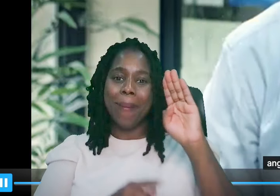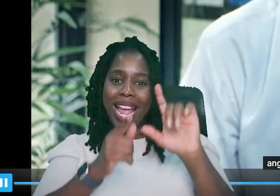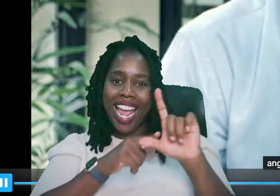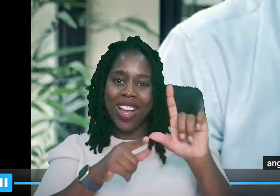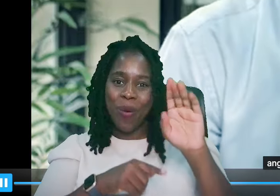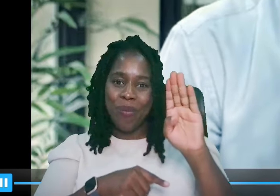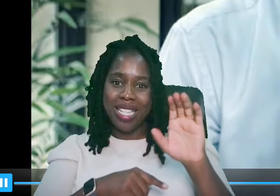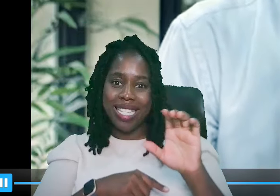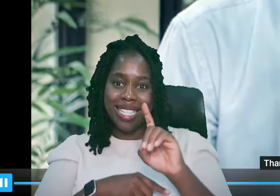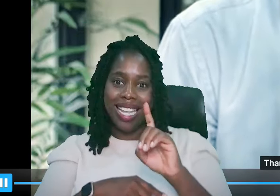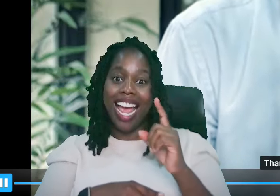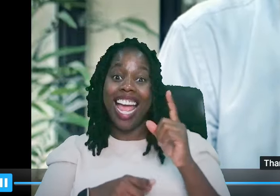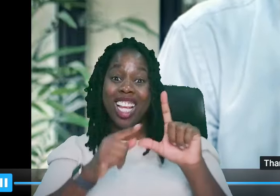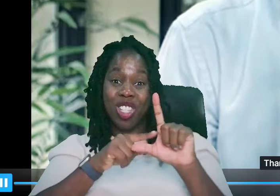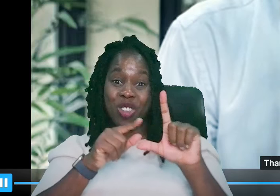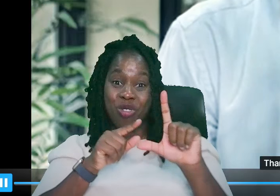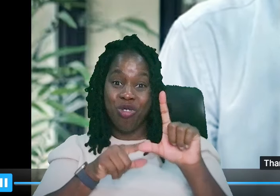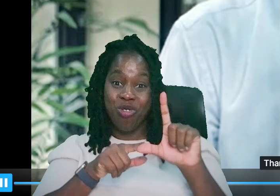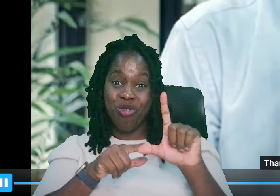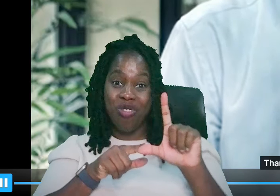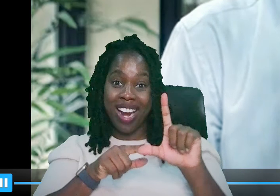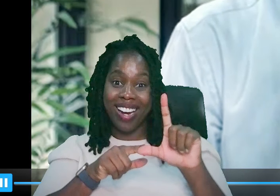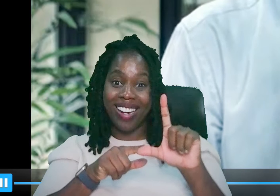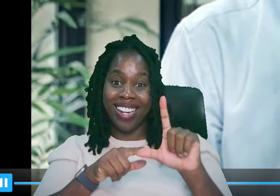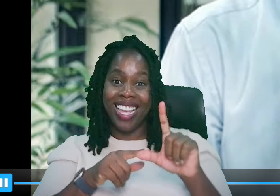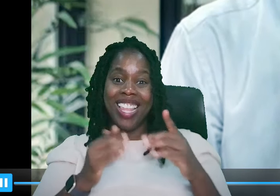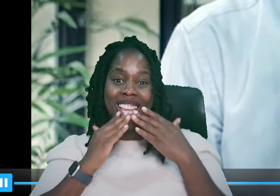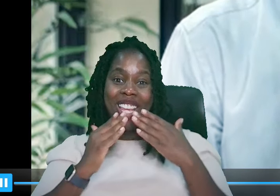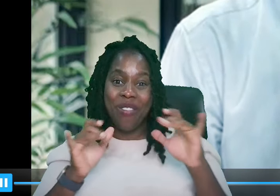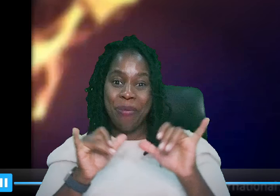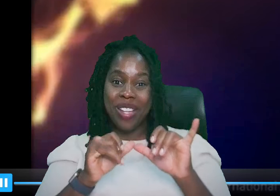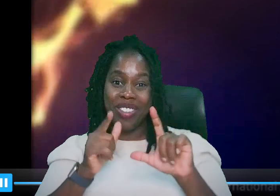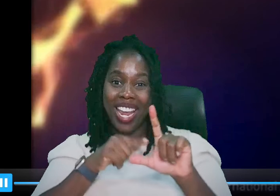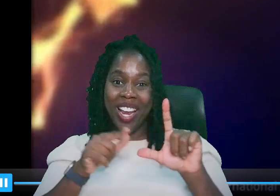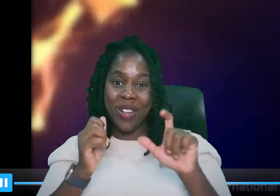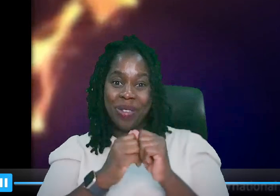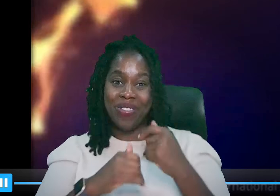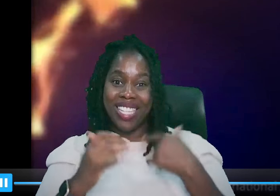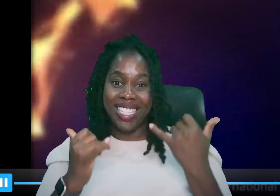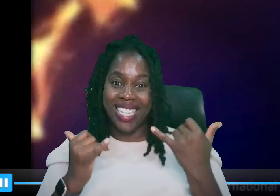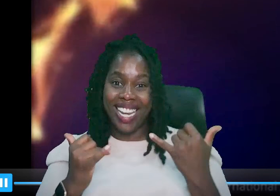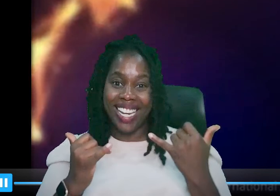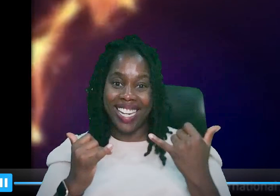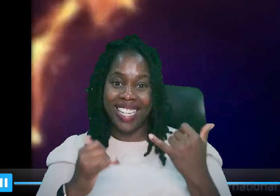that's how you check your work. Thanks for measuring angles with me today.